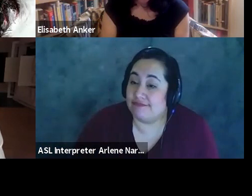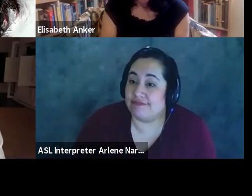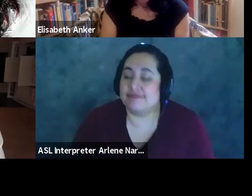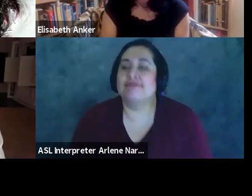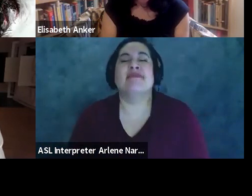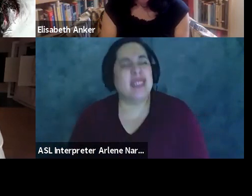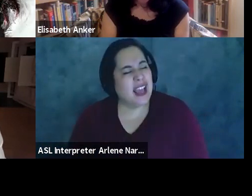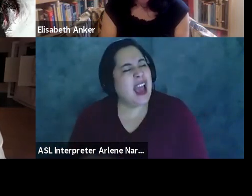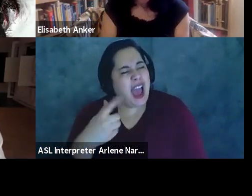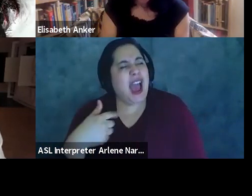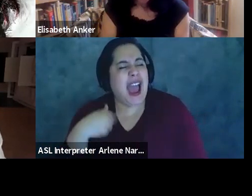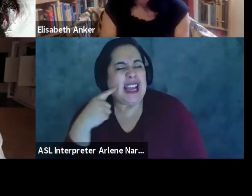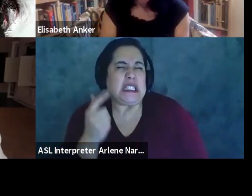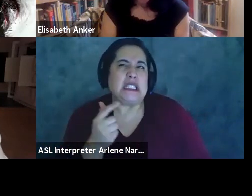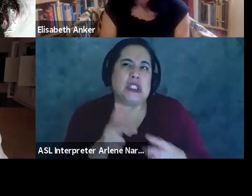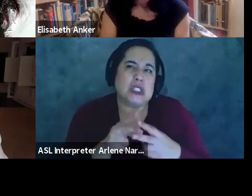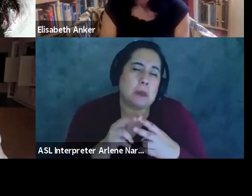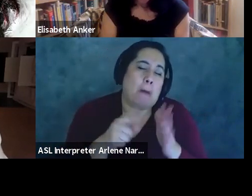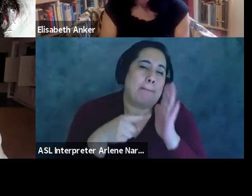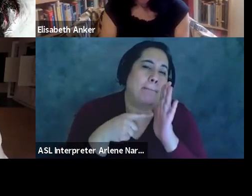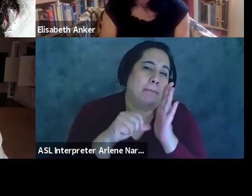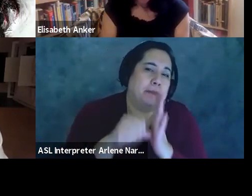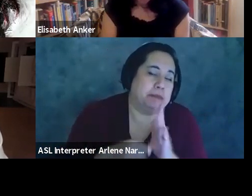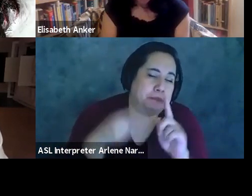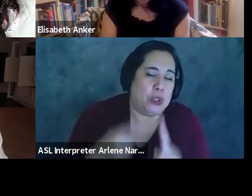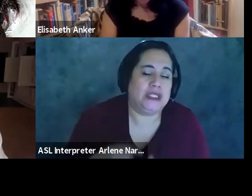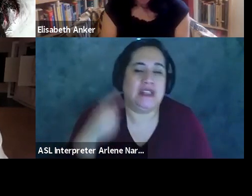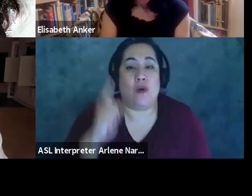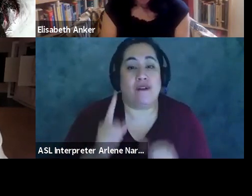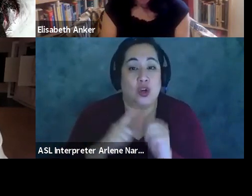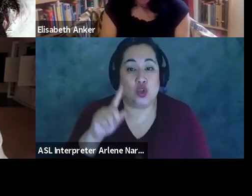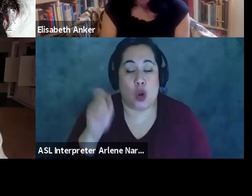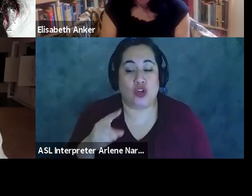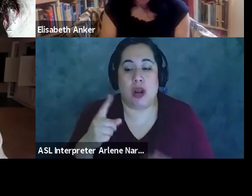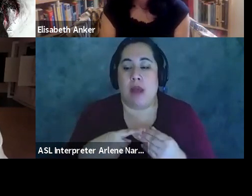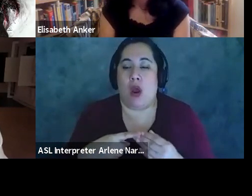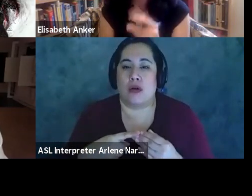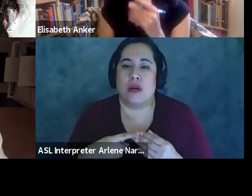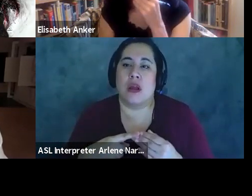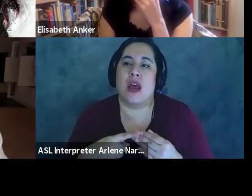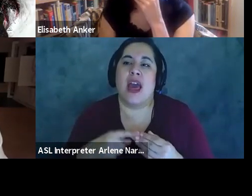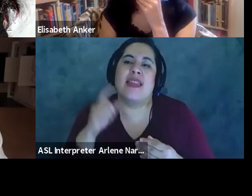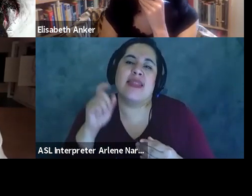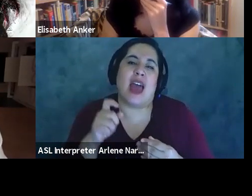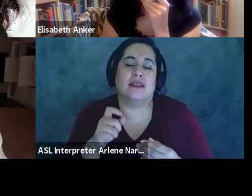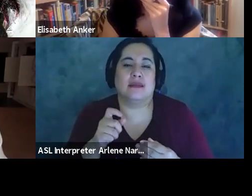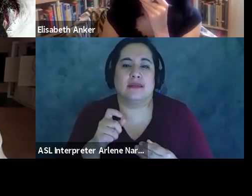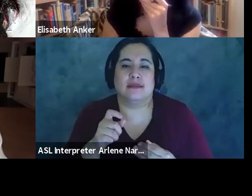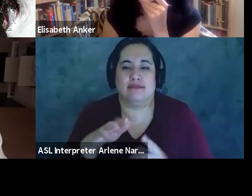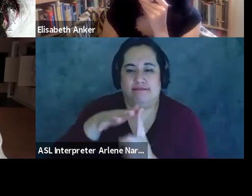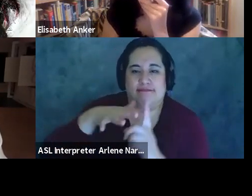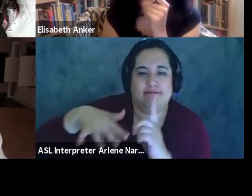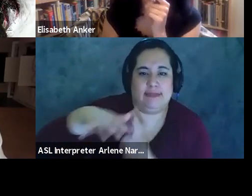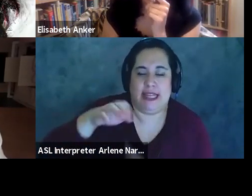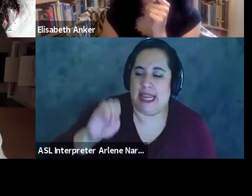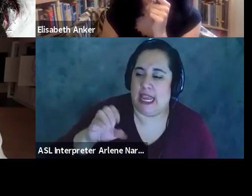Yeah, I guess a couple of points just in terms of the first question about the normalized or the ecological. I think one